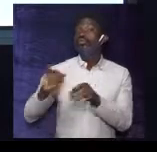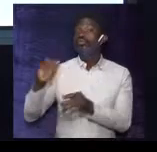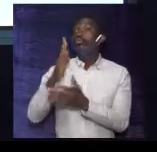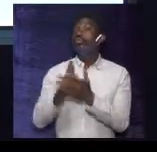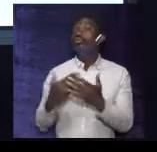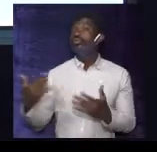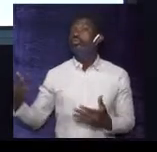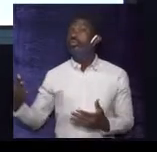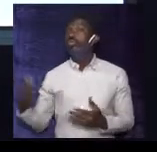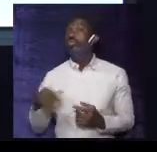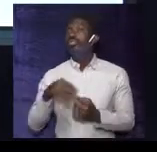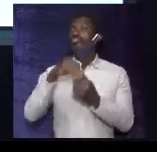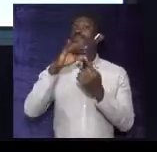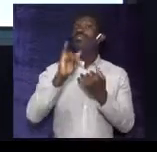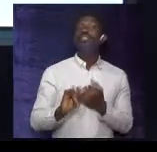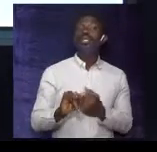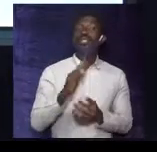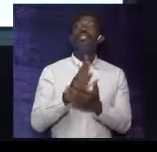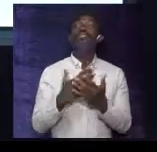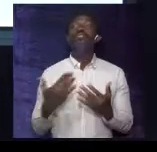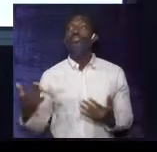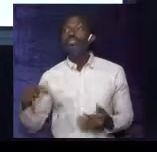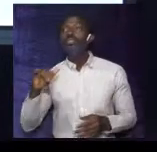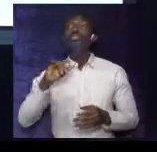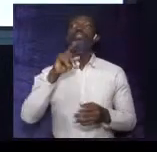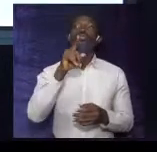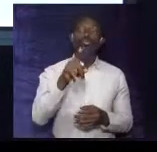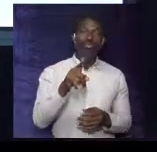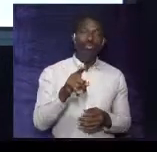mean? To stop doing something,